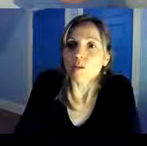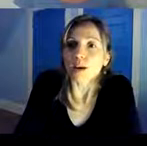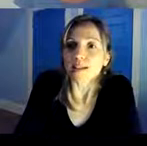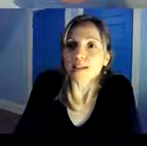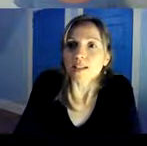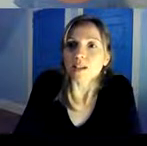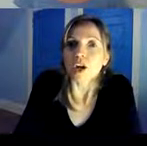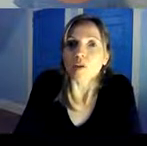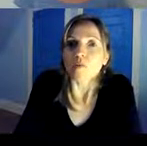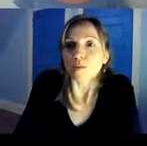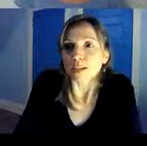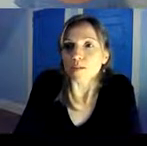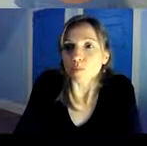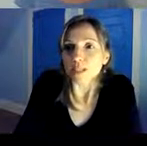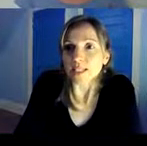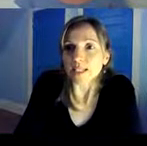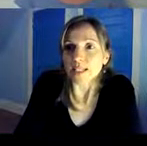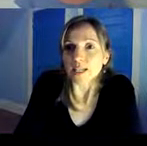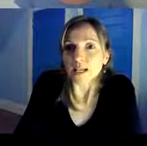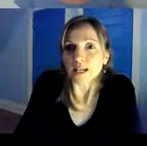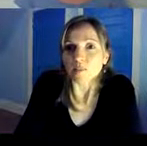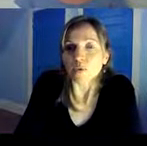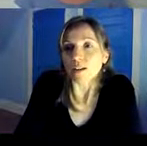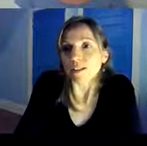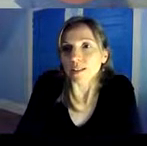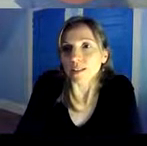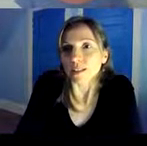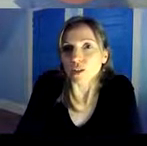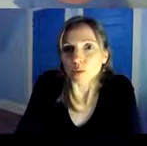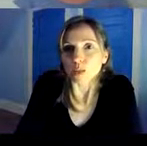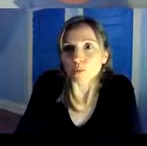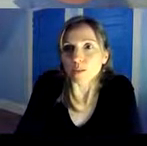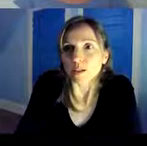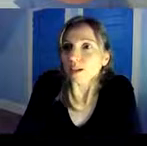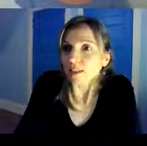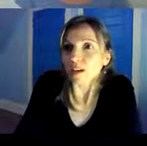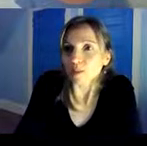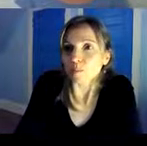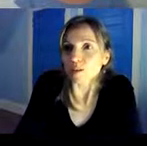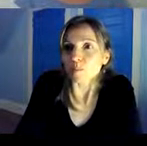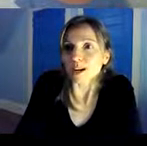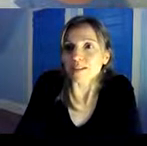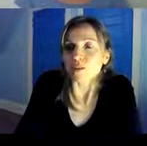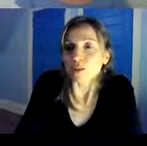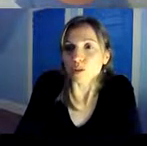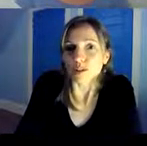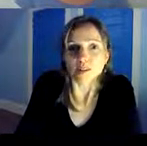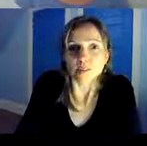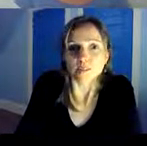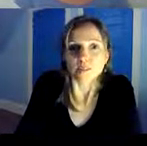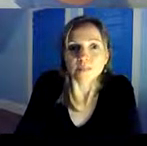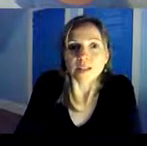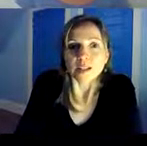best management practices for invasive species. And most definitely these three will be in that best management practices